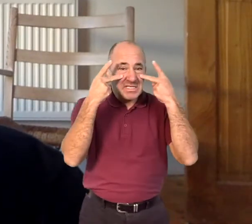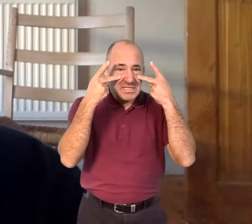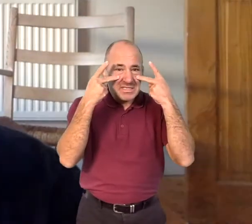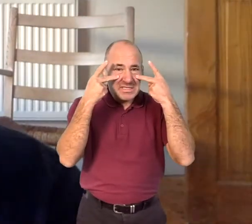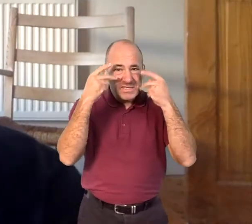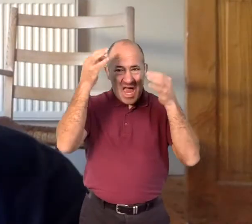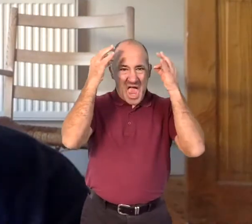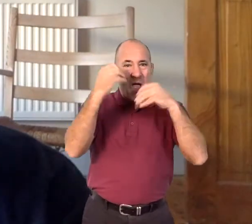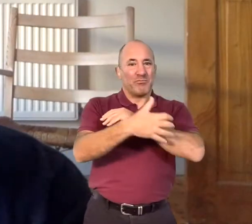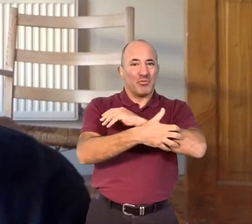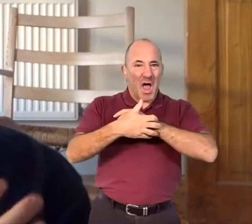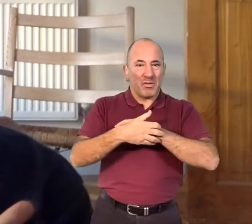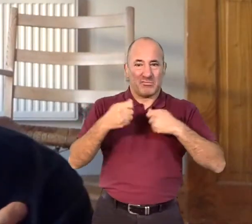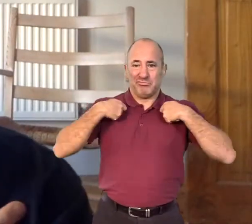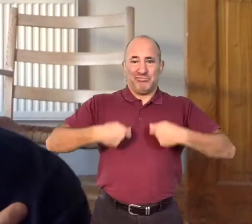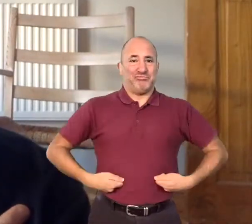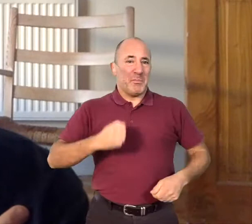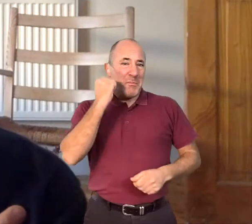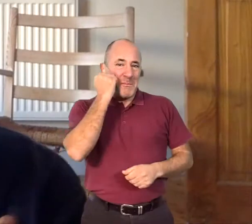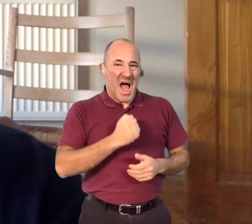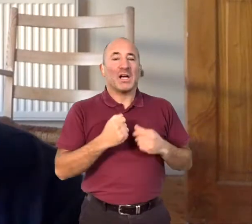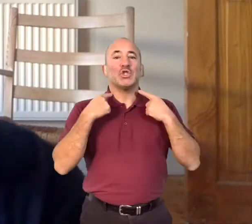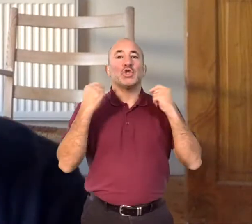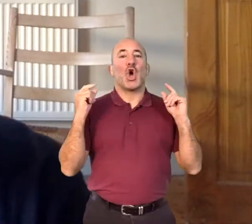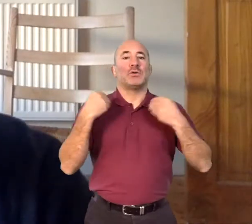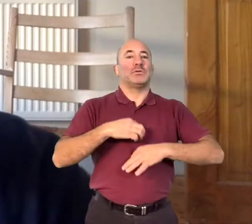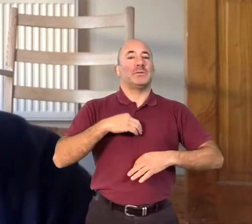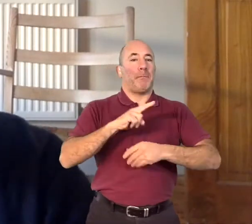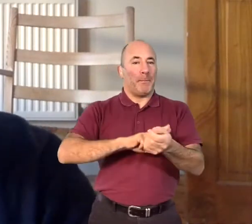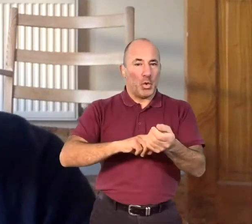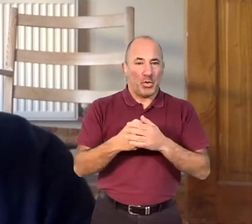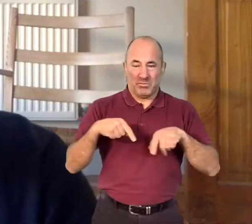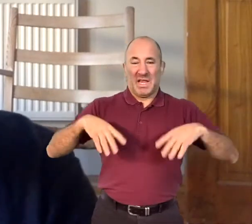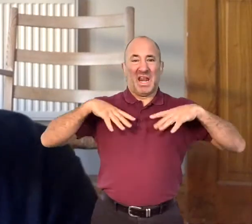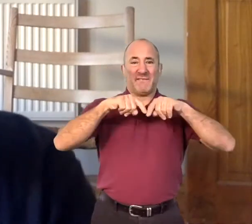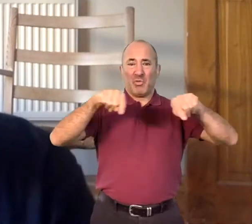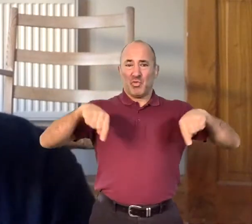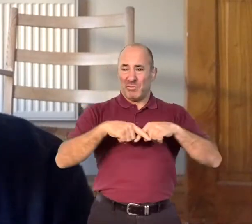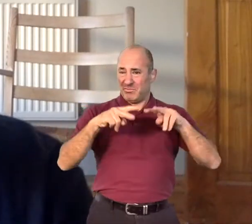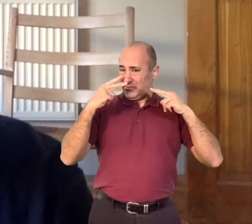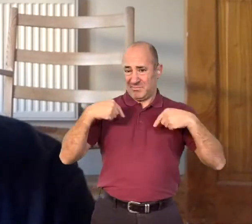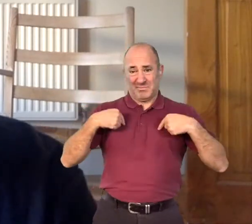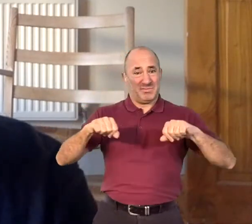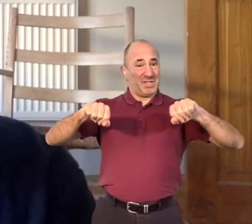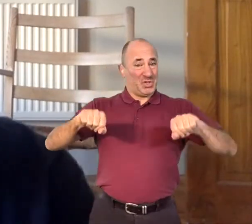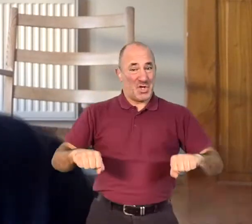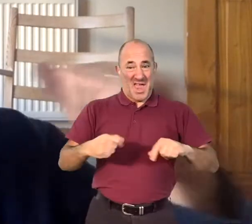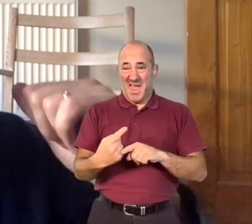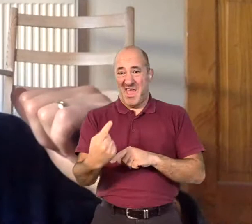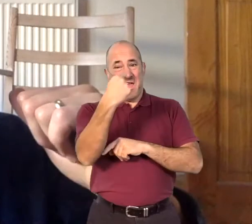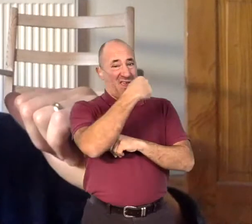brown hair. I'm wearing a black top and a blue shirt. And I'm sat in my living room in which you can